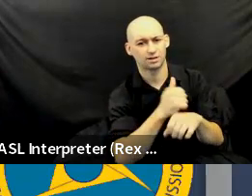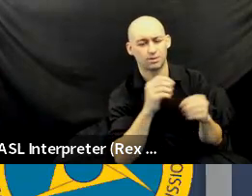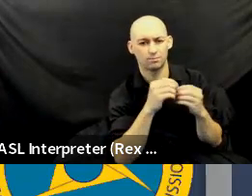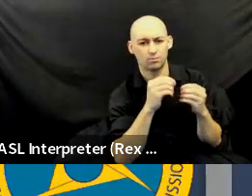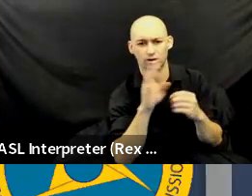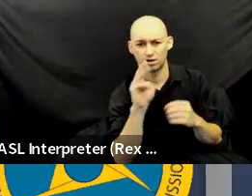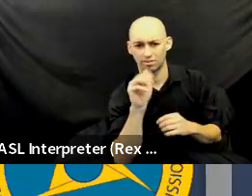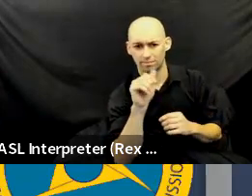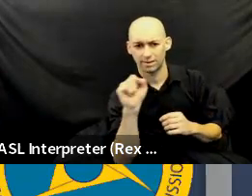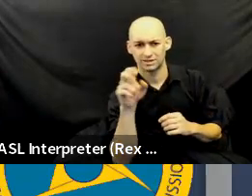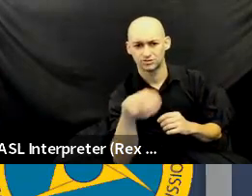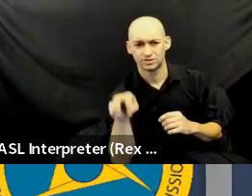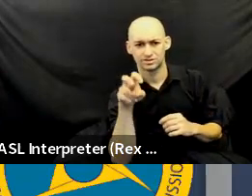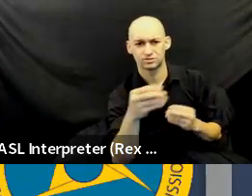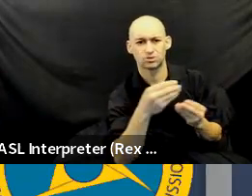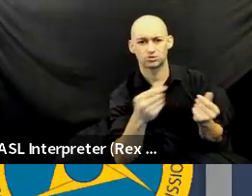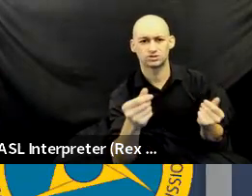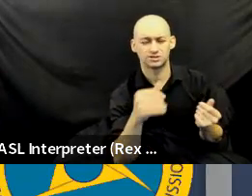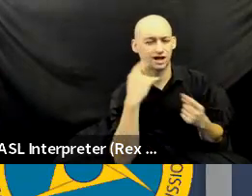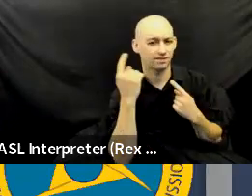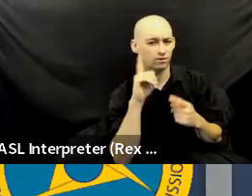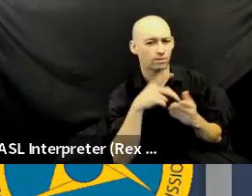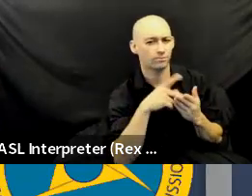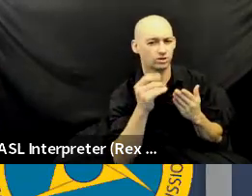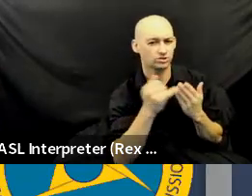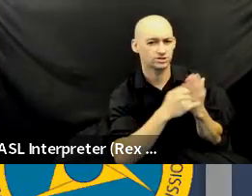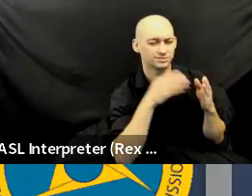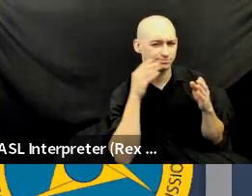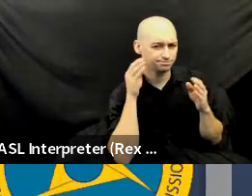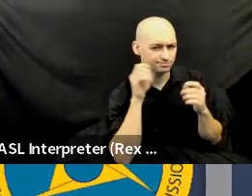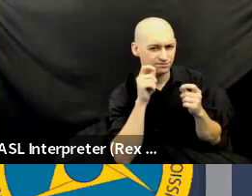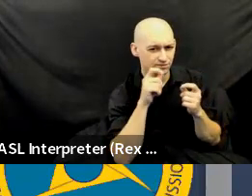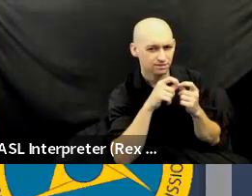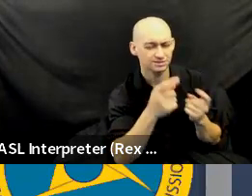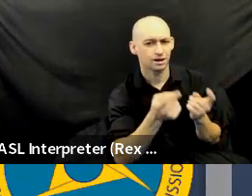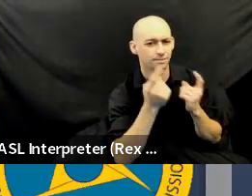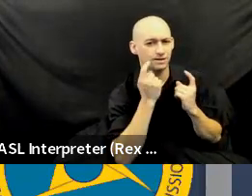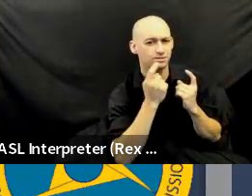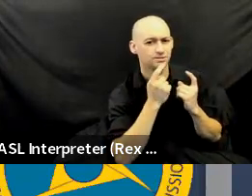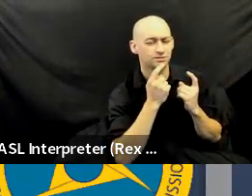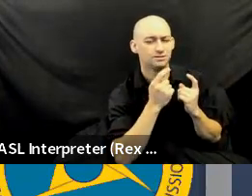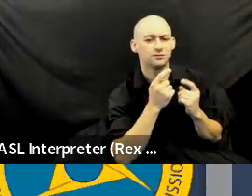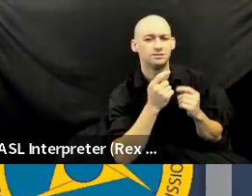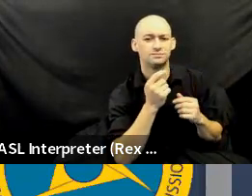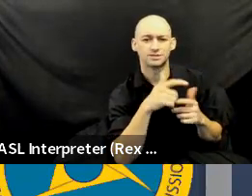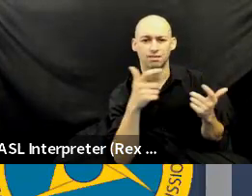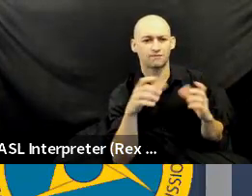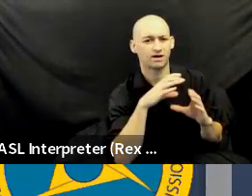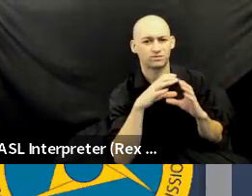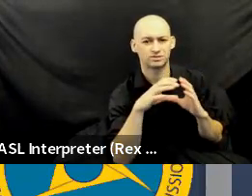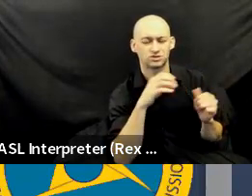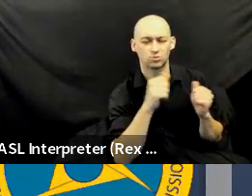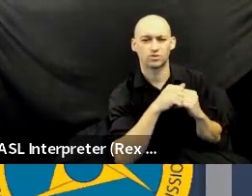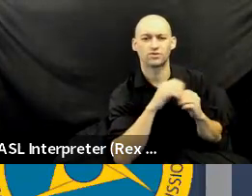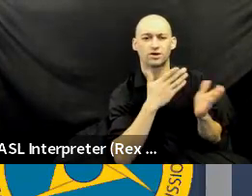transit solutions. And I believe there was one project in particular that was coming up, And there was a lot of conversations with communities